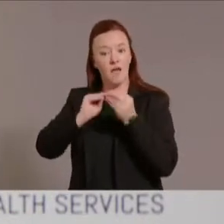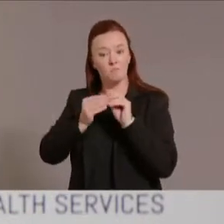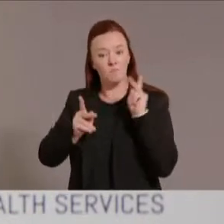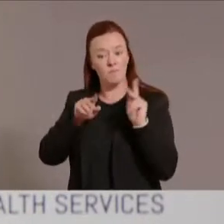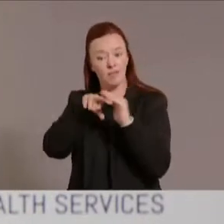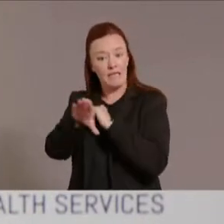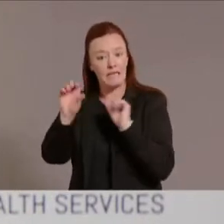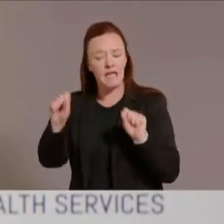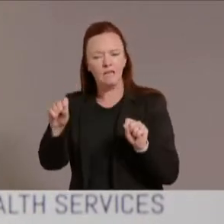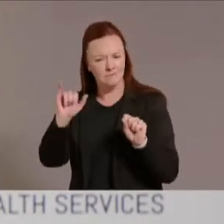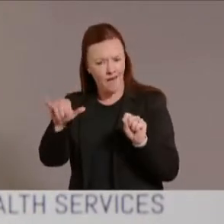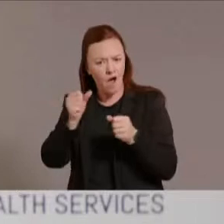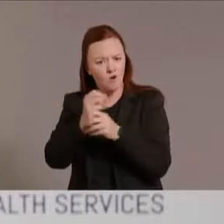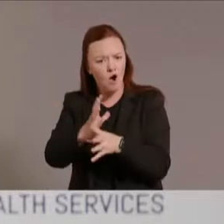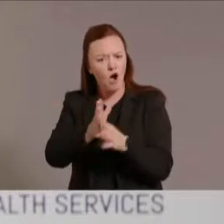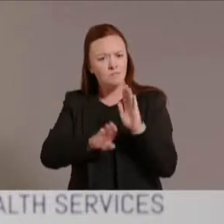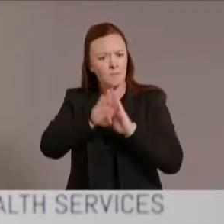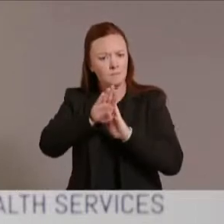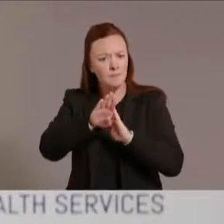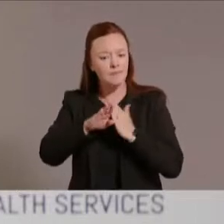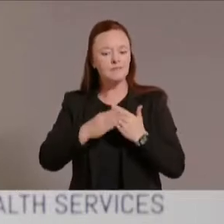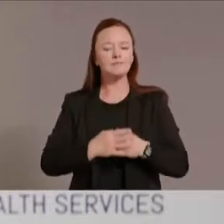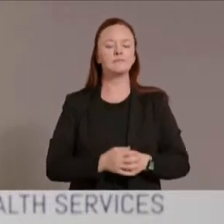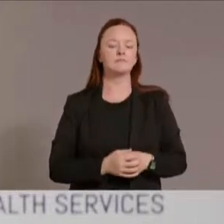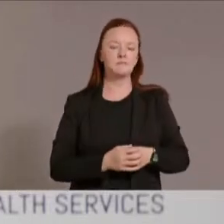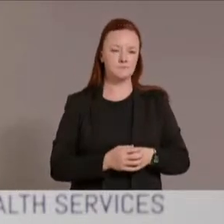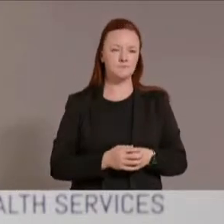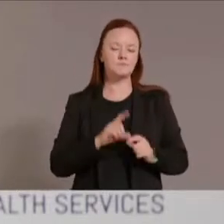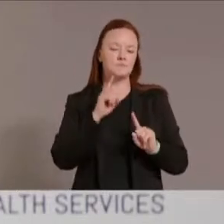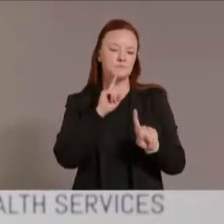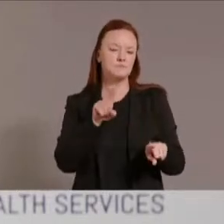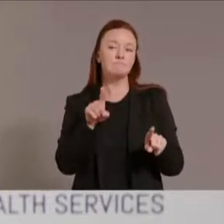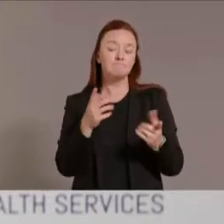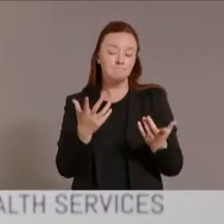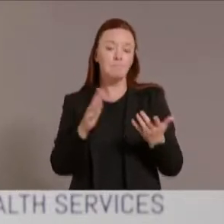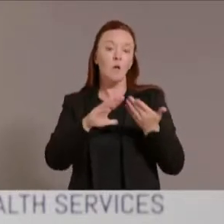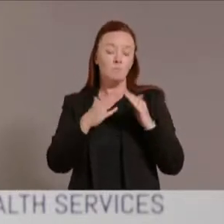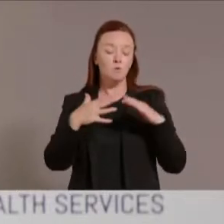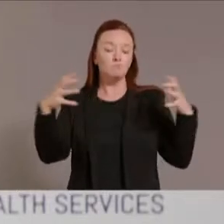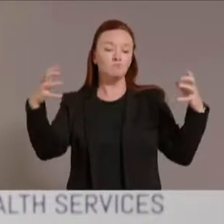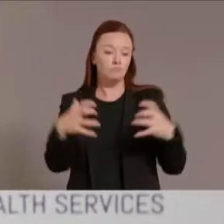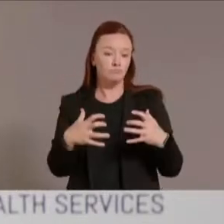So, as the community comes back together, we will see transmission.